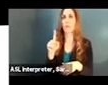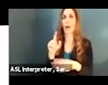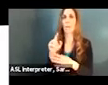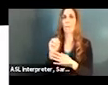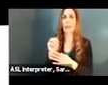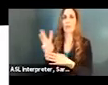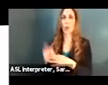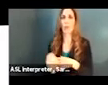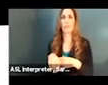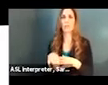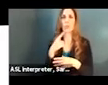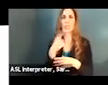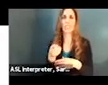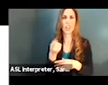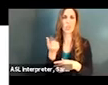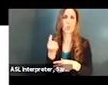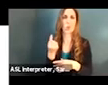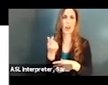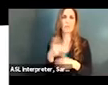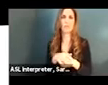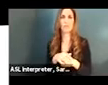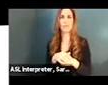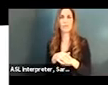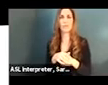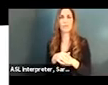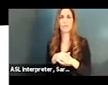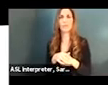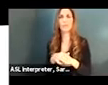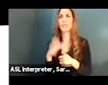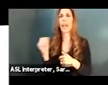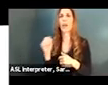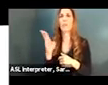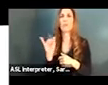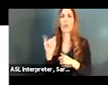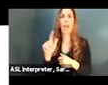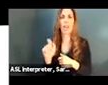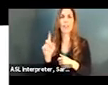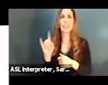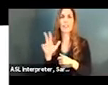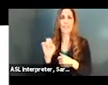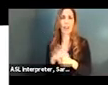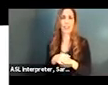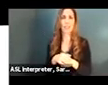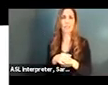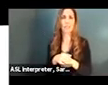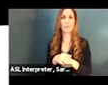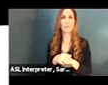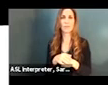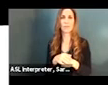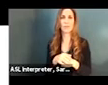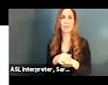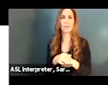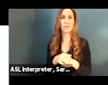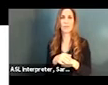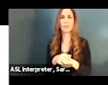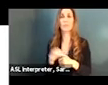up your phone and it will tell you what it's looking at, and Braille devices. In this photo, we have a Braille device and a power wheelchair. So that's some of our